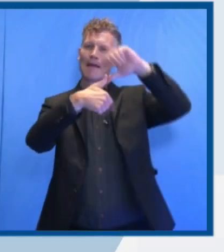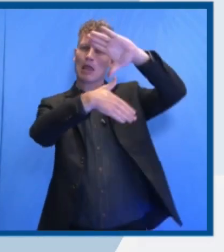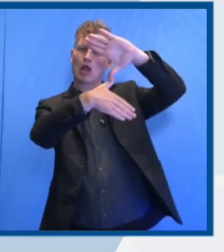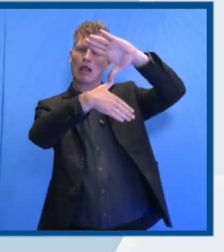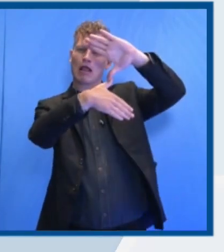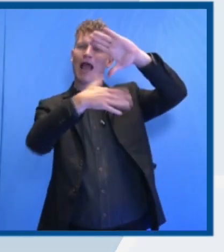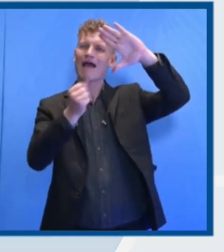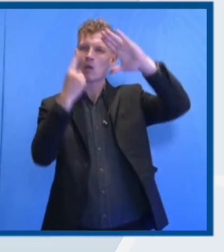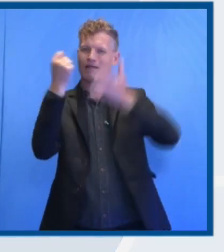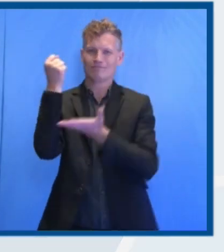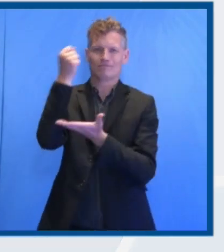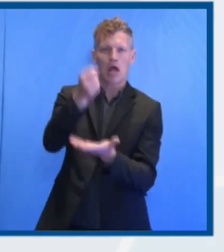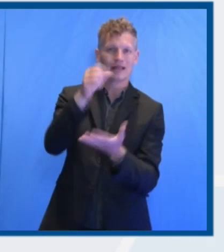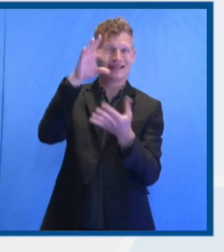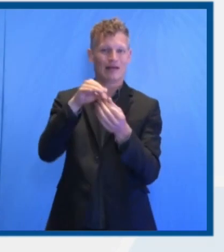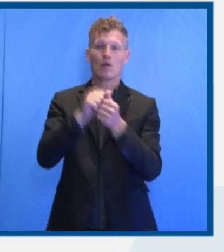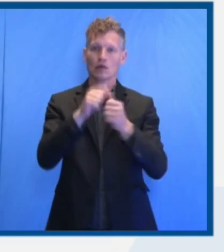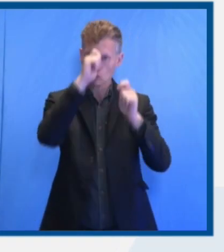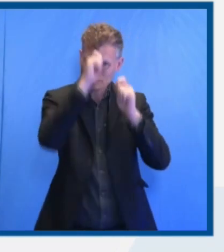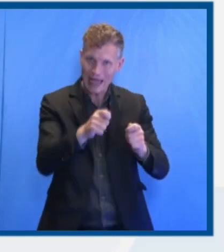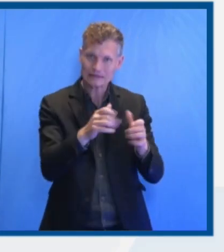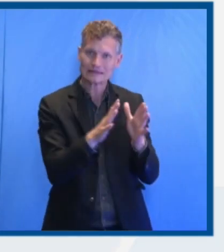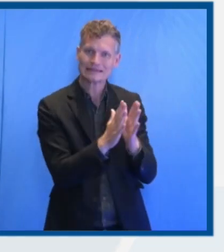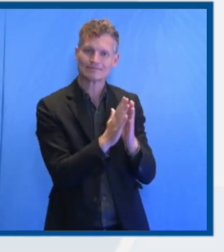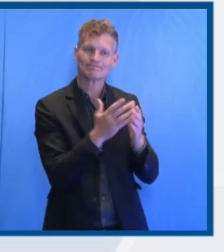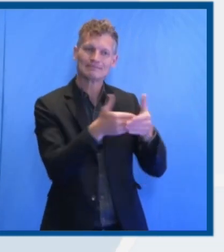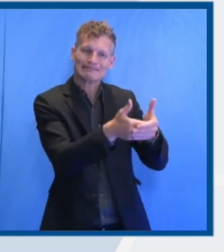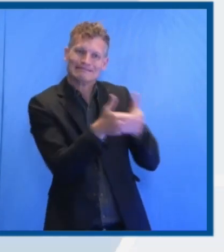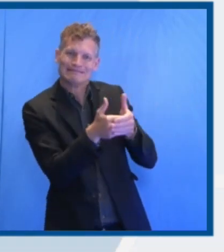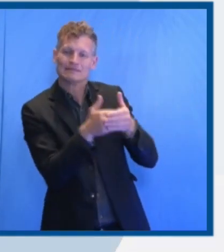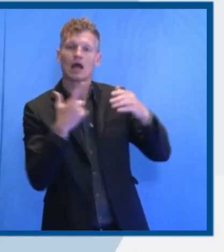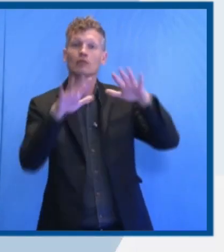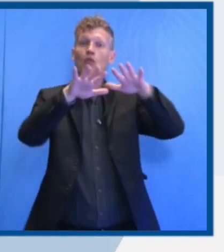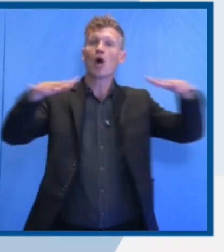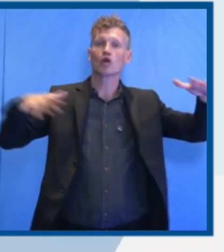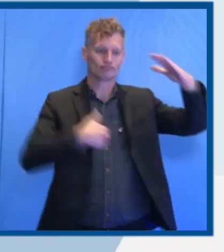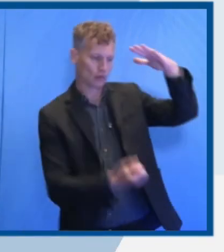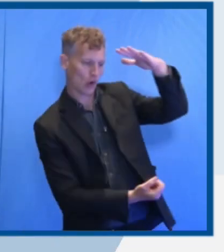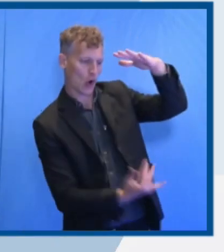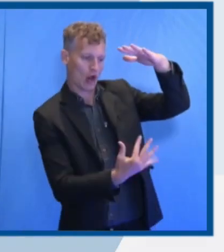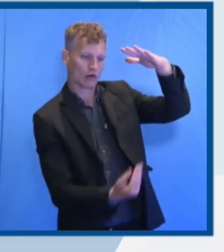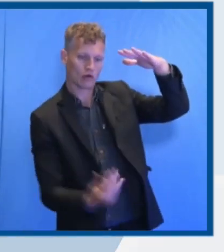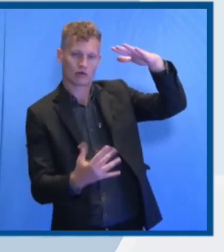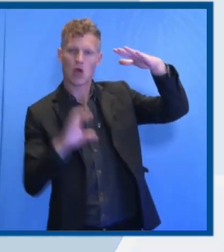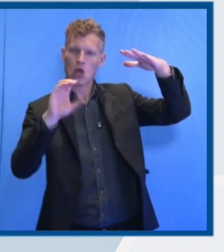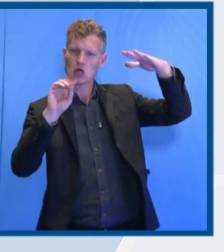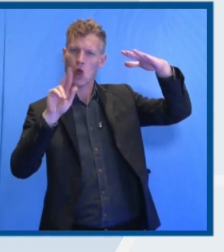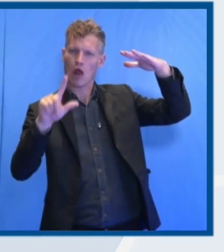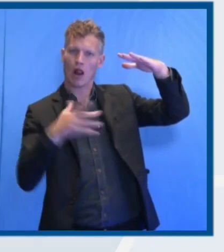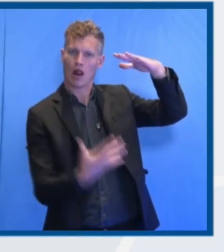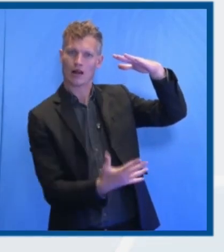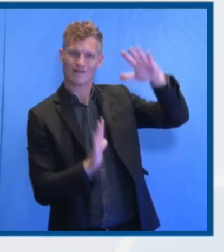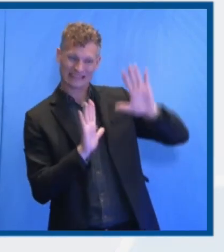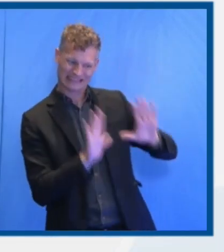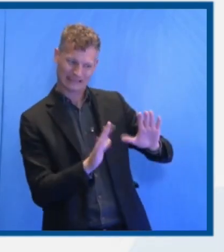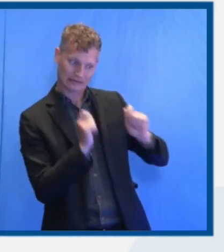so we're insuring them against cyclones. And the key part is training the local community to quickly reattach coral,